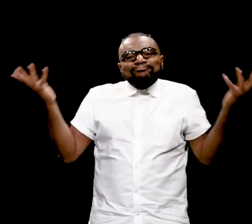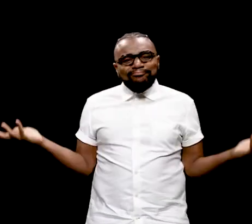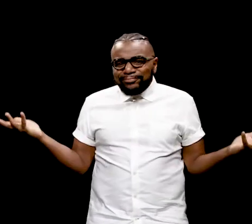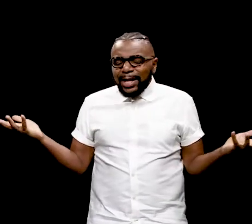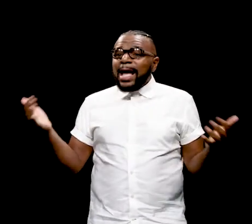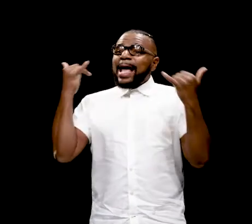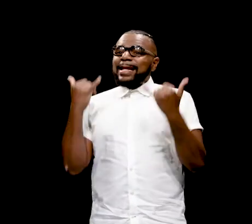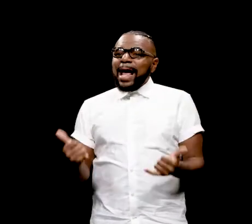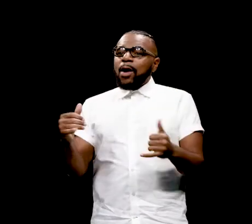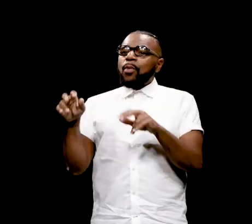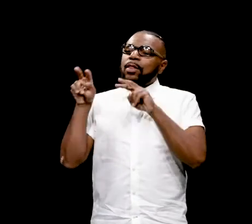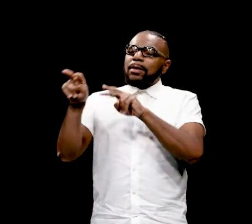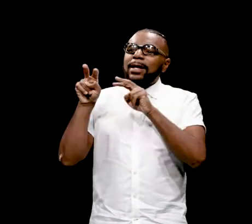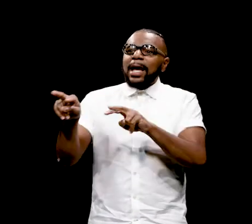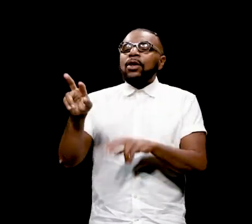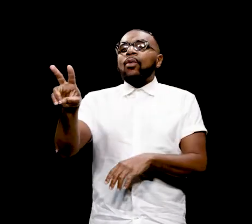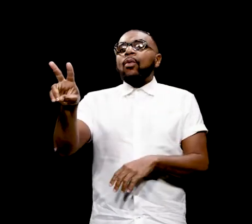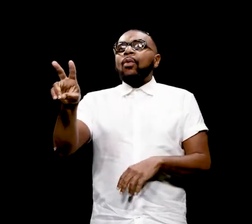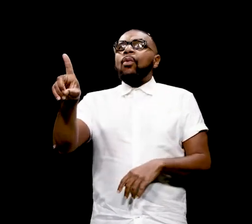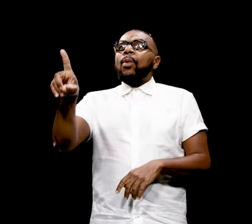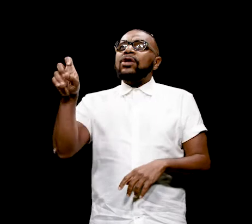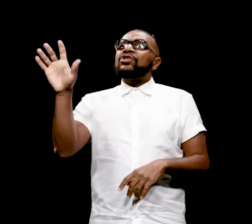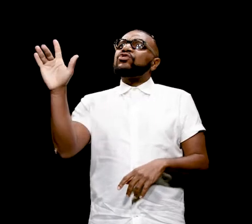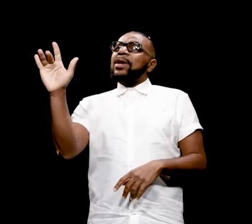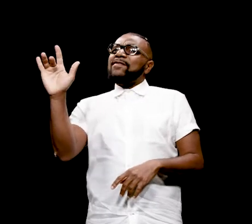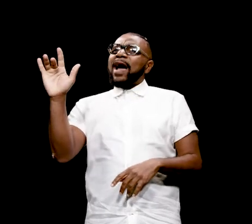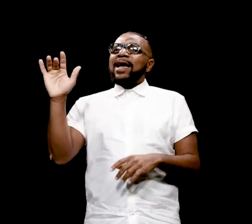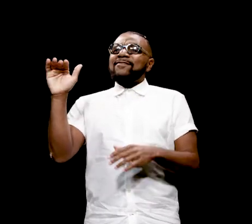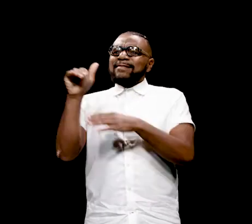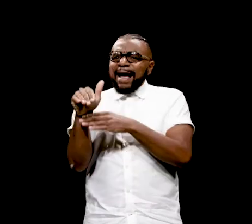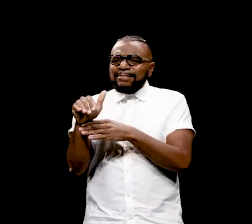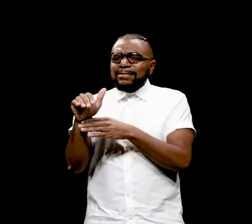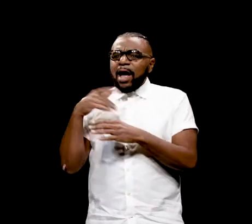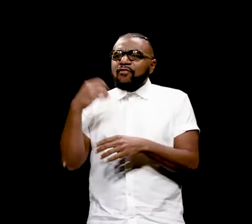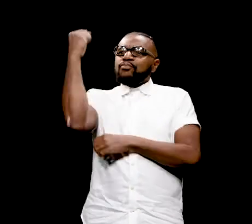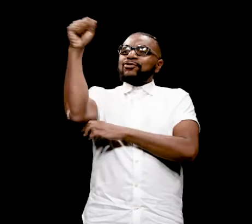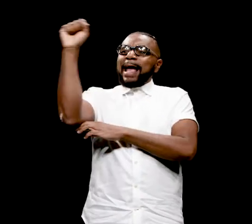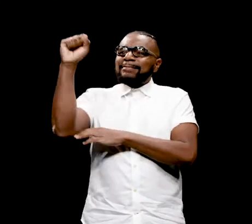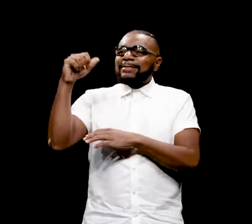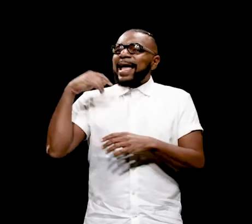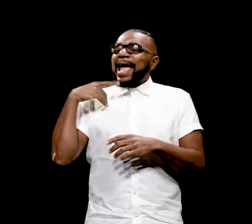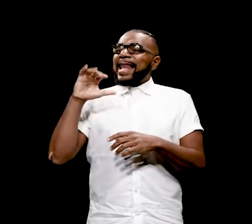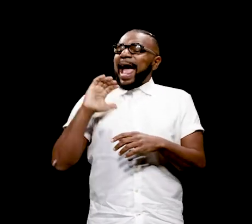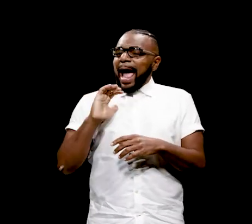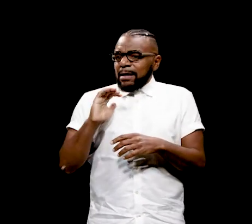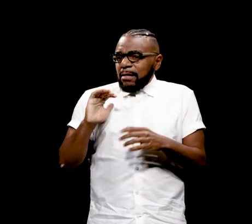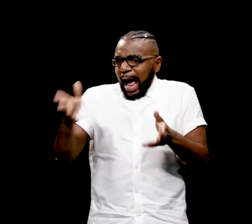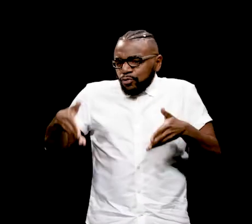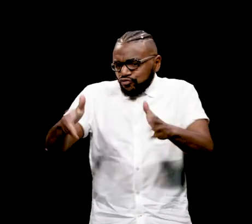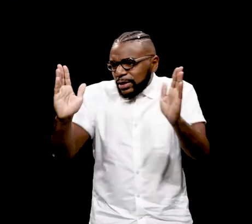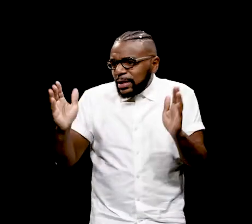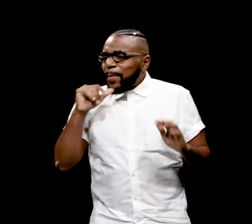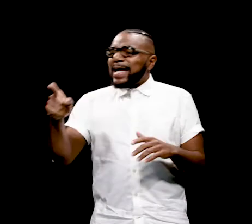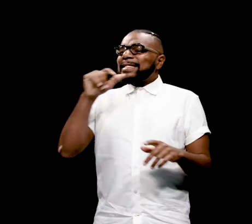now looking at our 125th odd night of protests in our streets because of the lack of progress on his watch. So when he